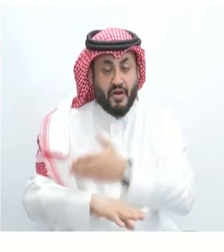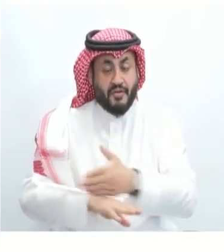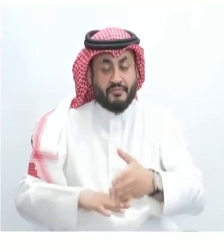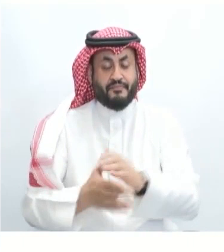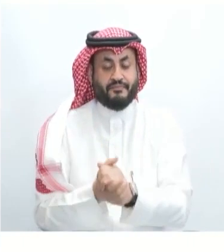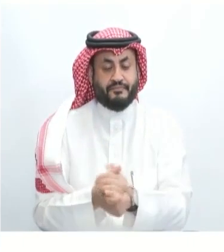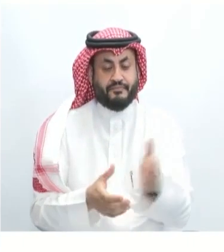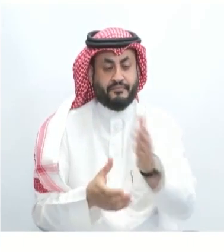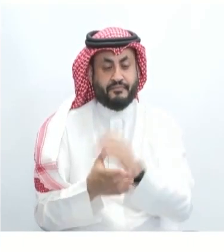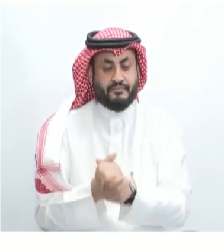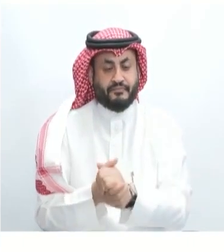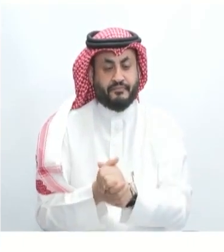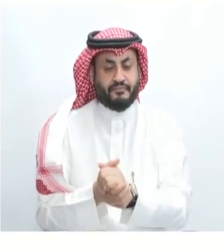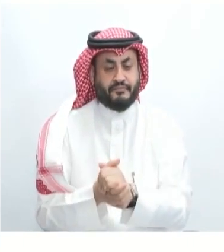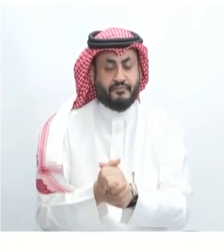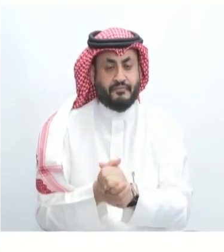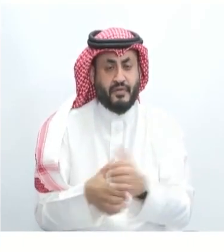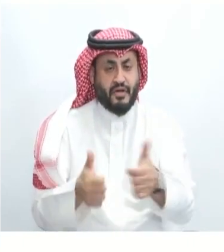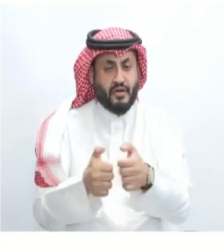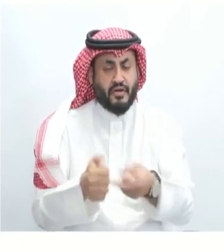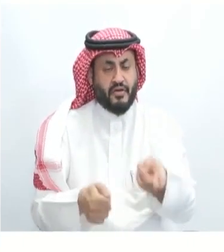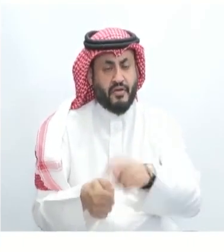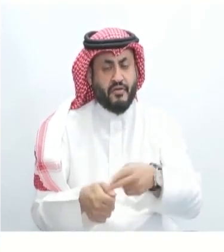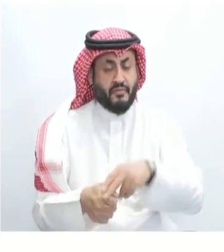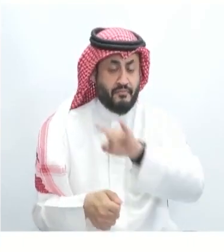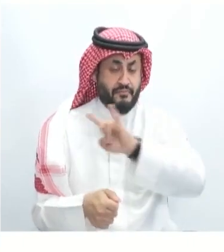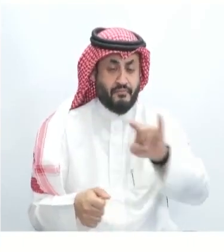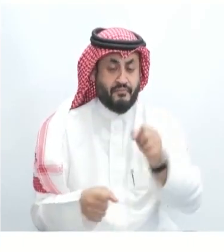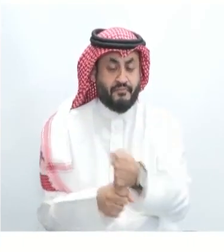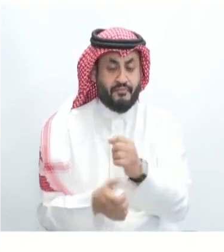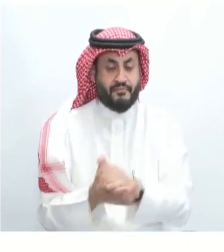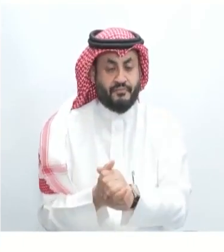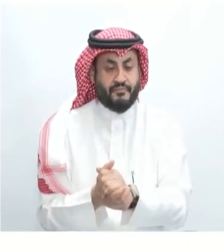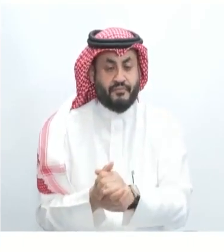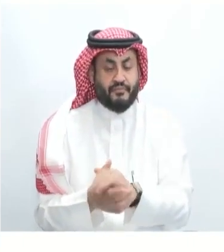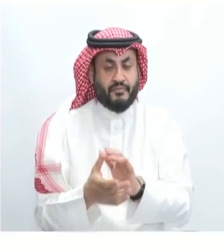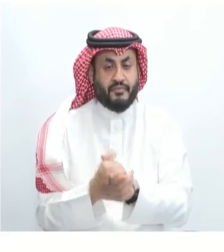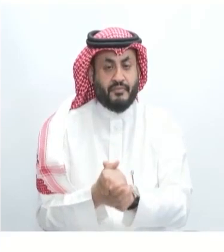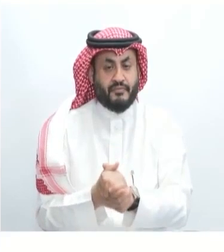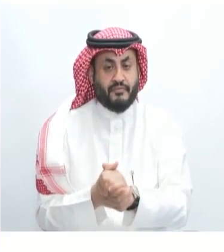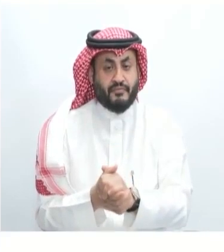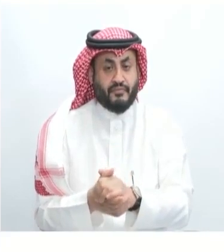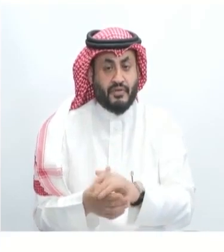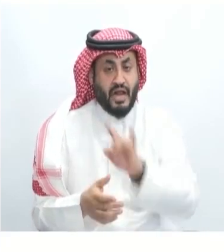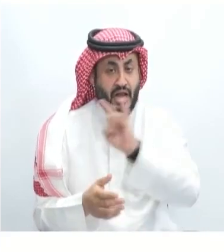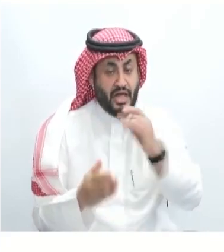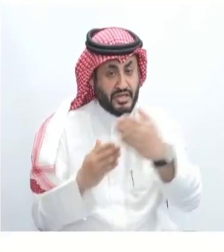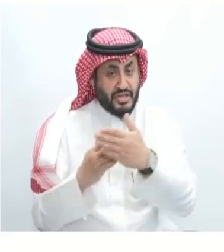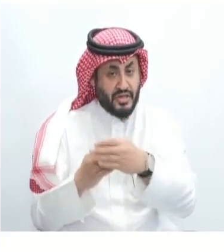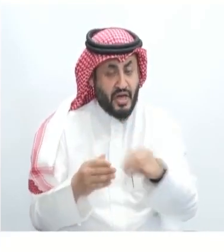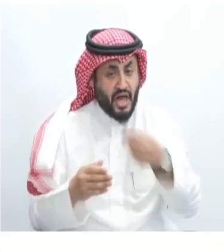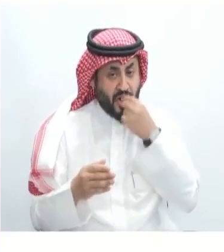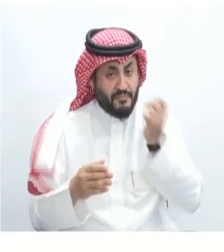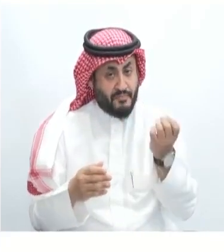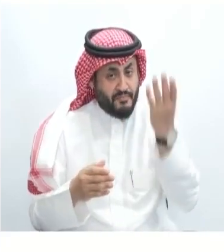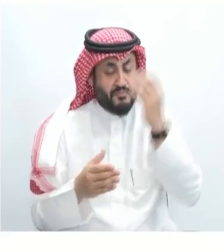And we shouldn't play too many computer games. And finally, we should not skip